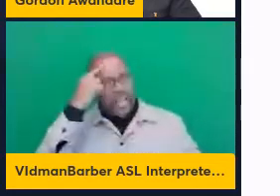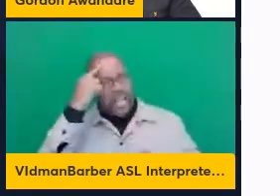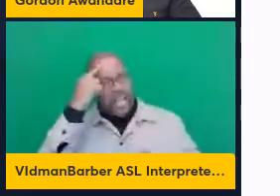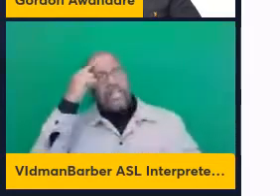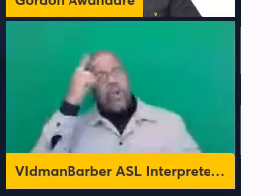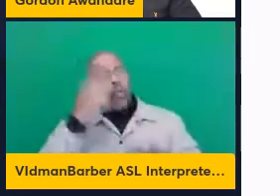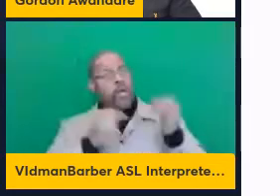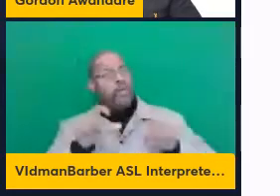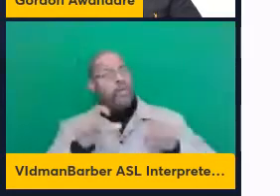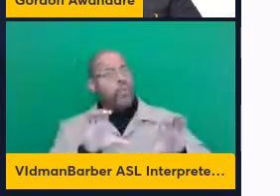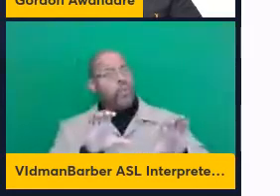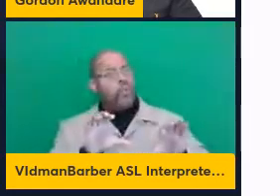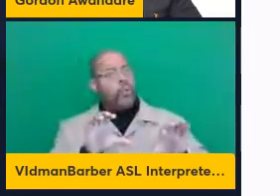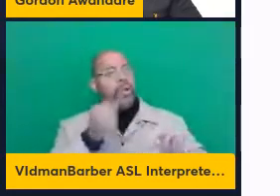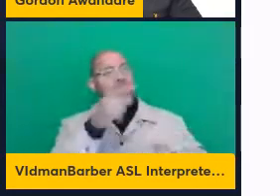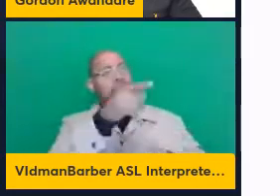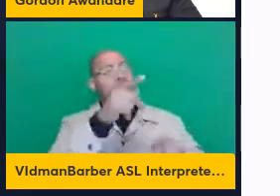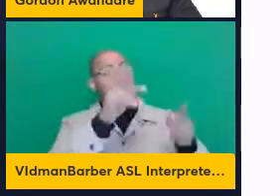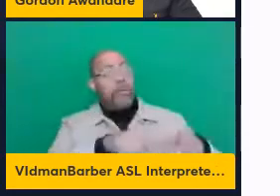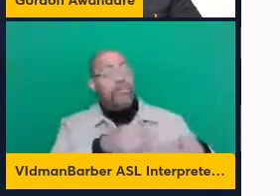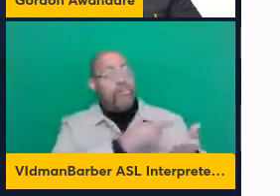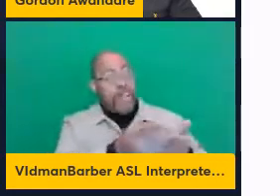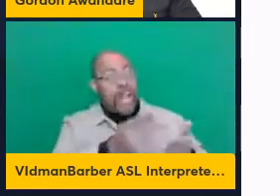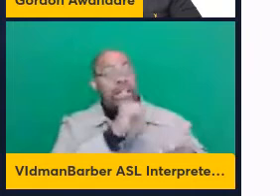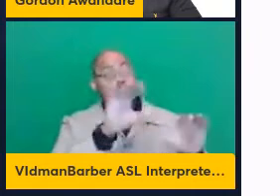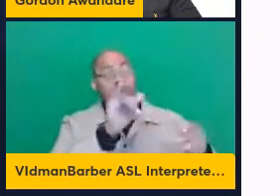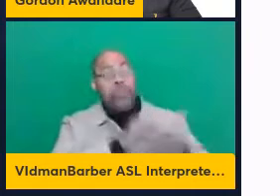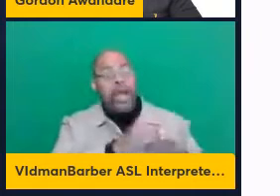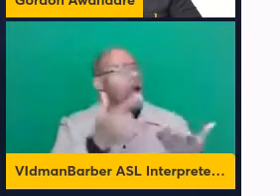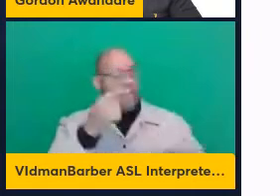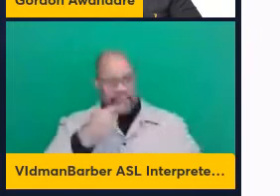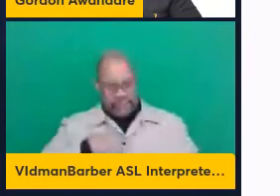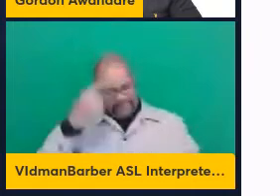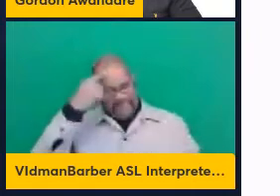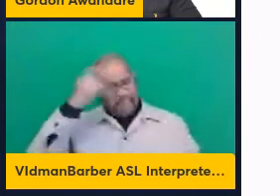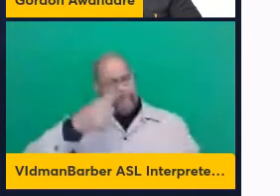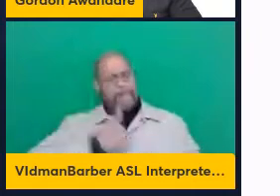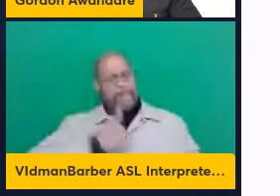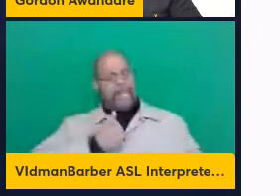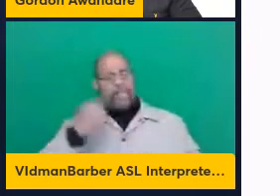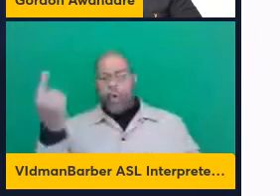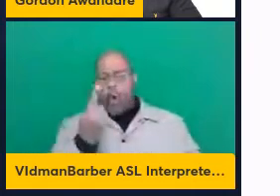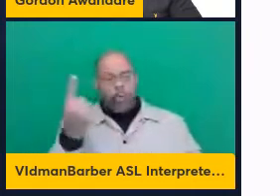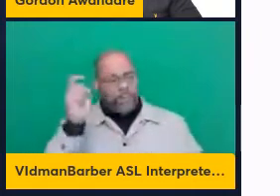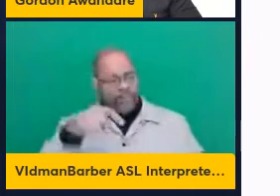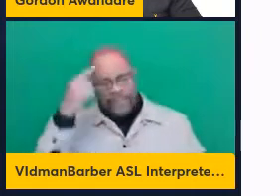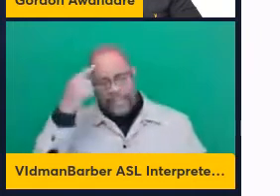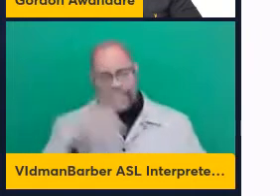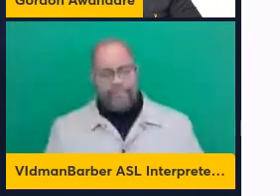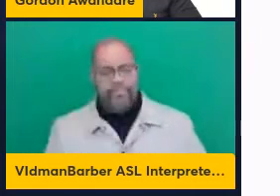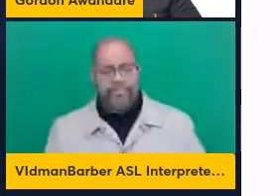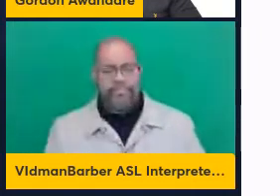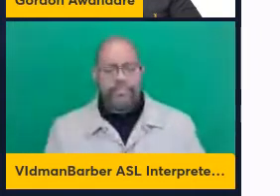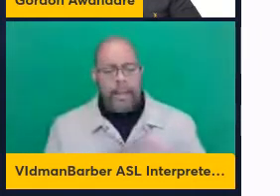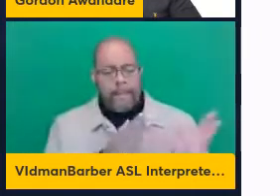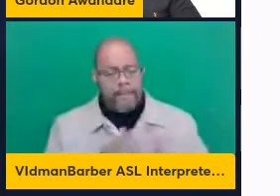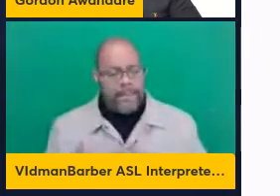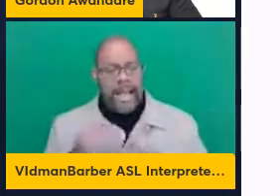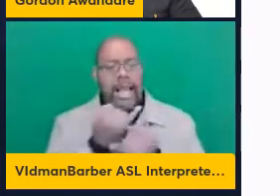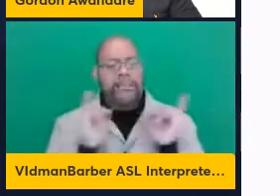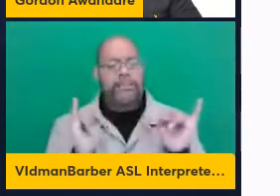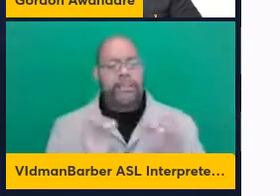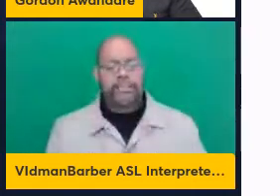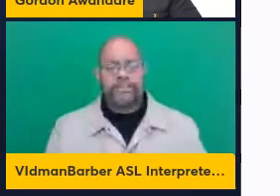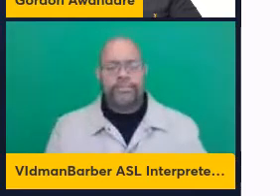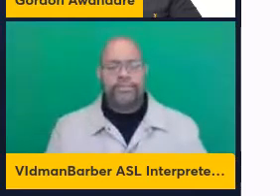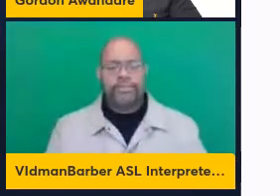what you can do if the person doesn't do it. So you have to always plan to be independent